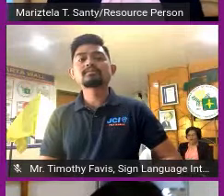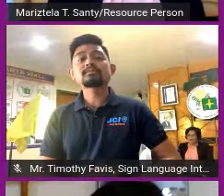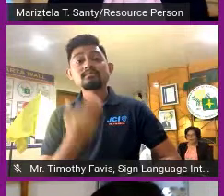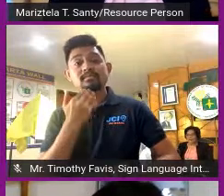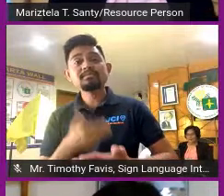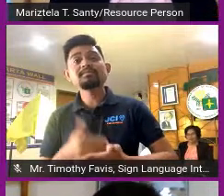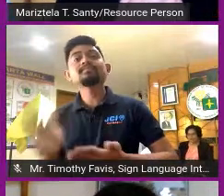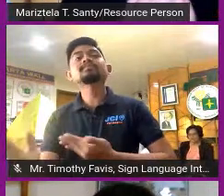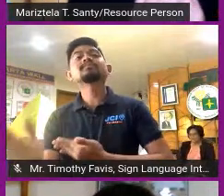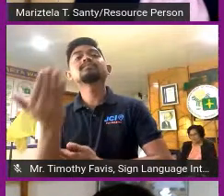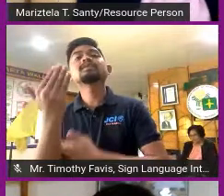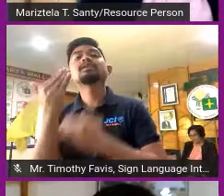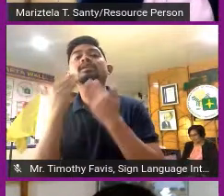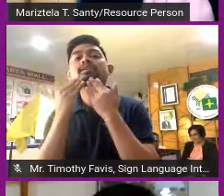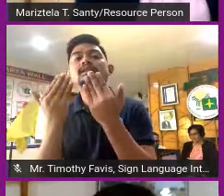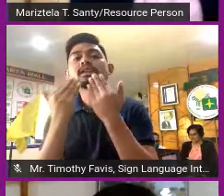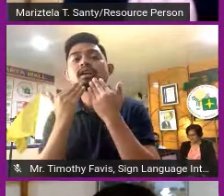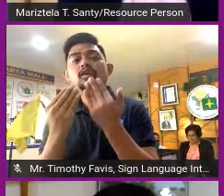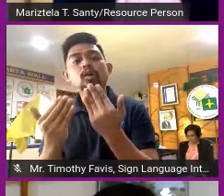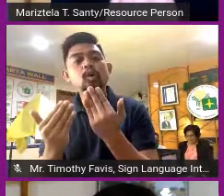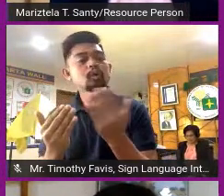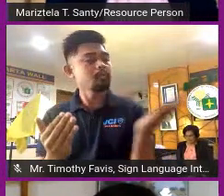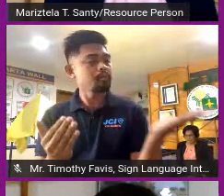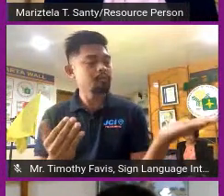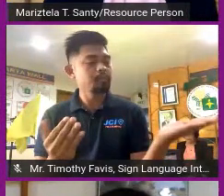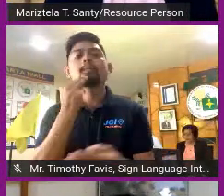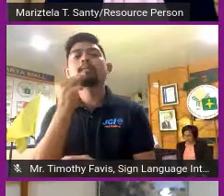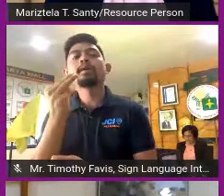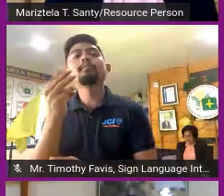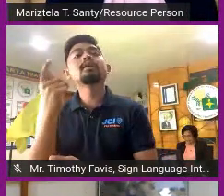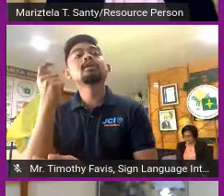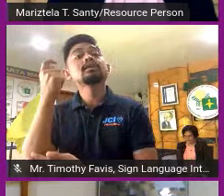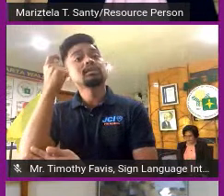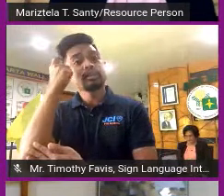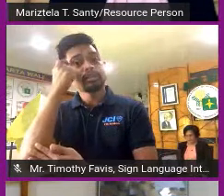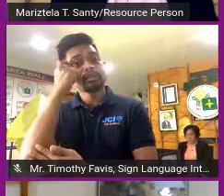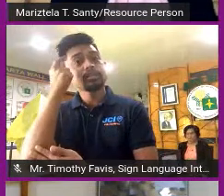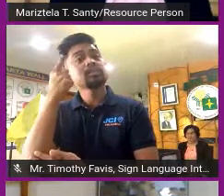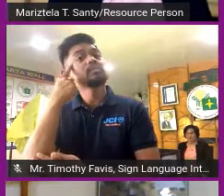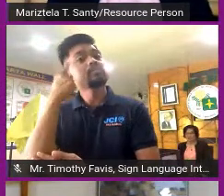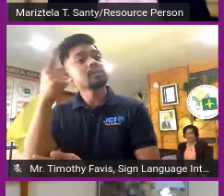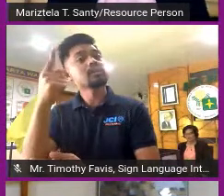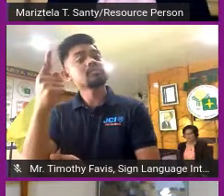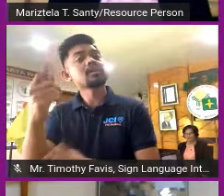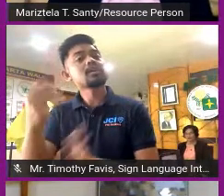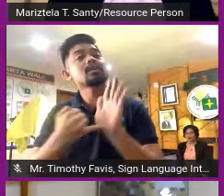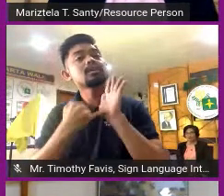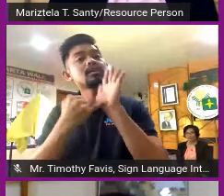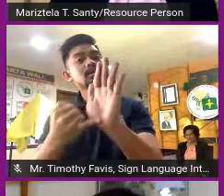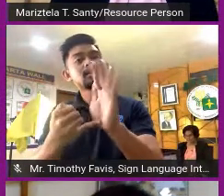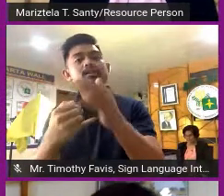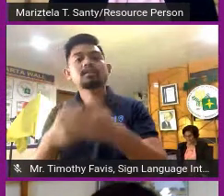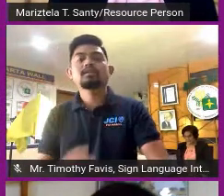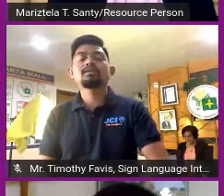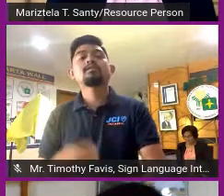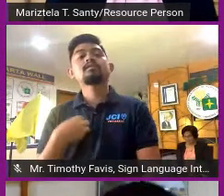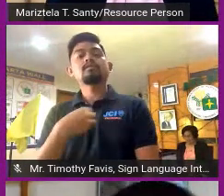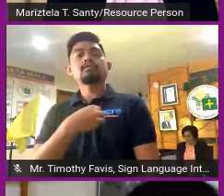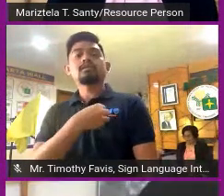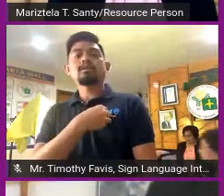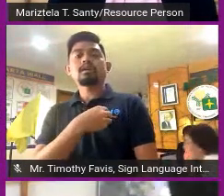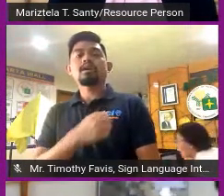Good morning and thank you, Tichi, for the introduction. Thank you, Ati, for this learning opportunity for our